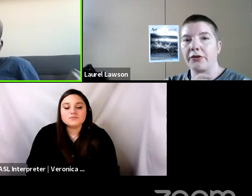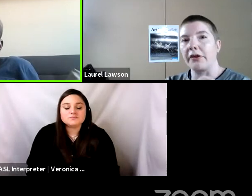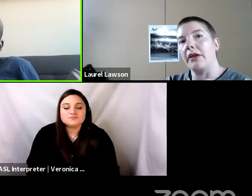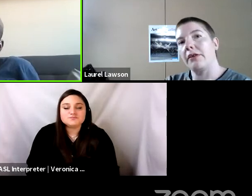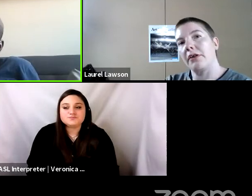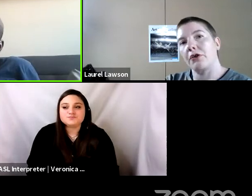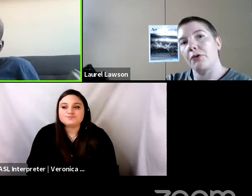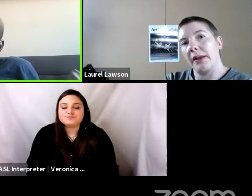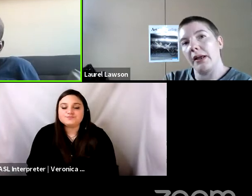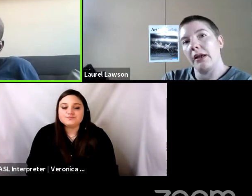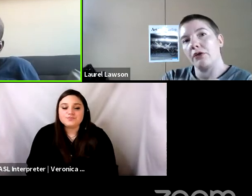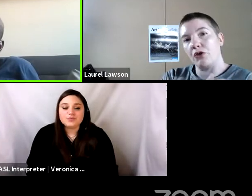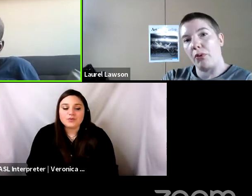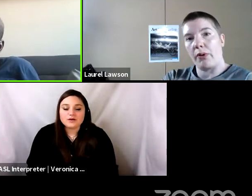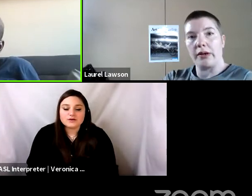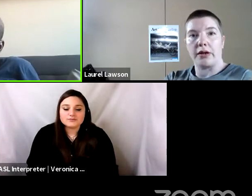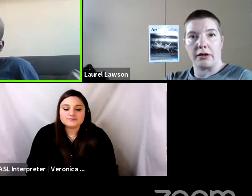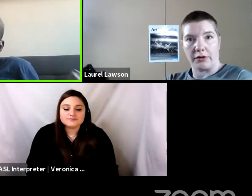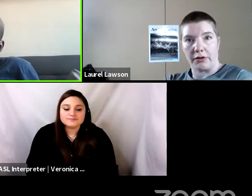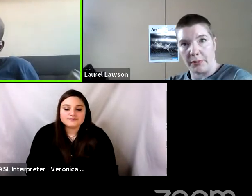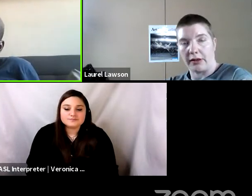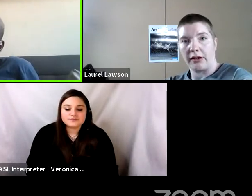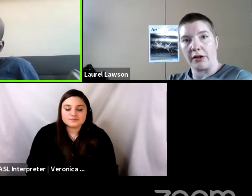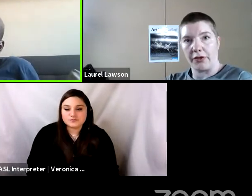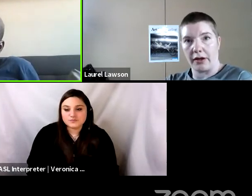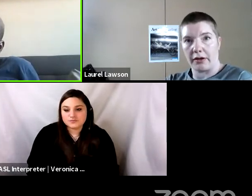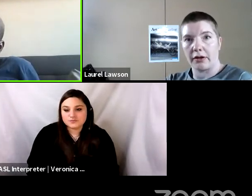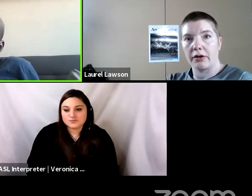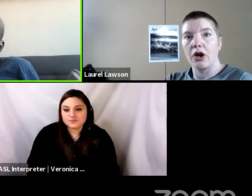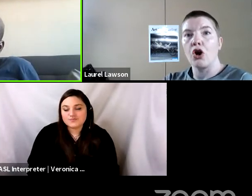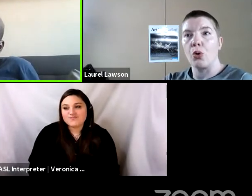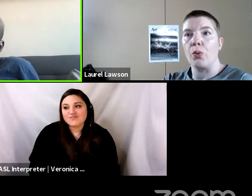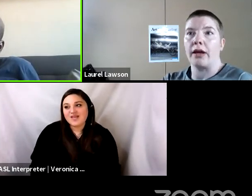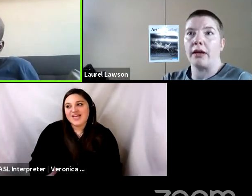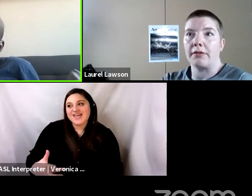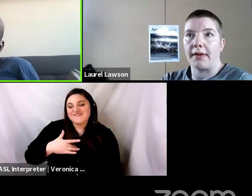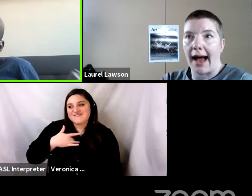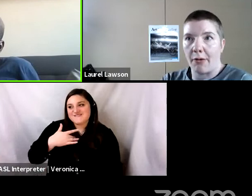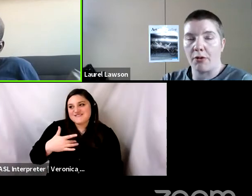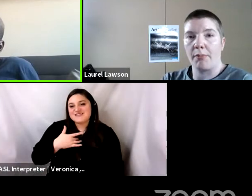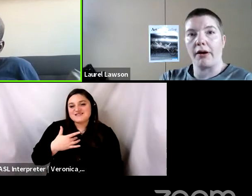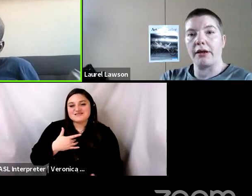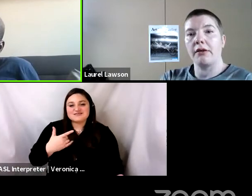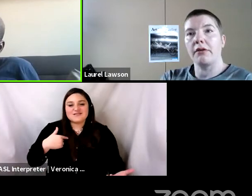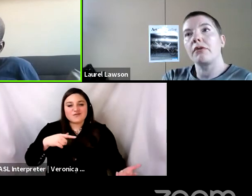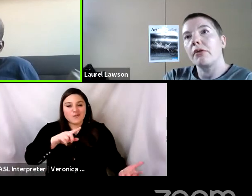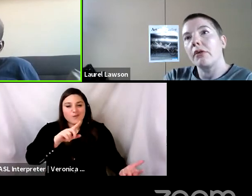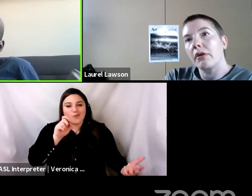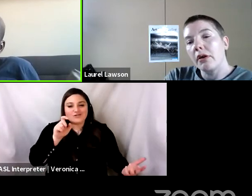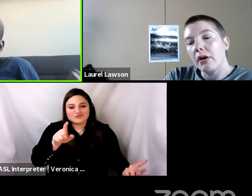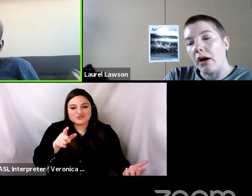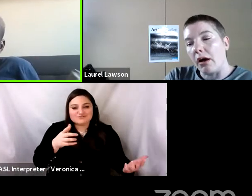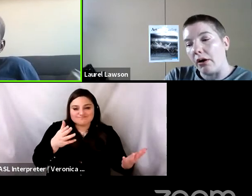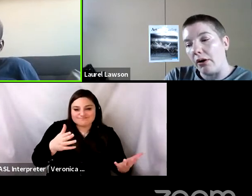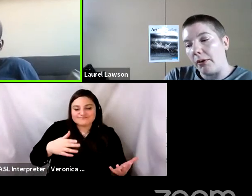it feels easier to me to point at a disability aesthetic when it's our